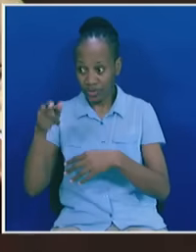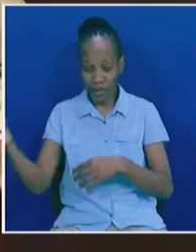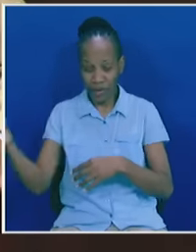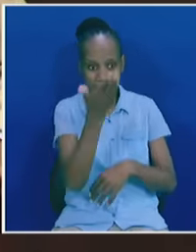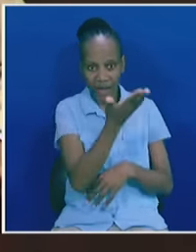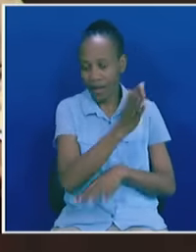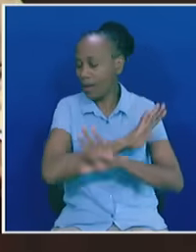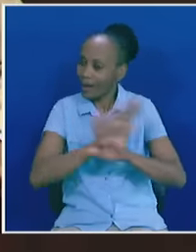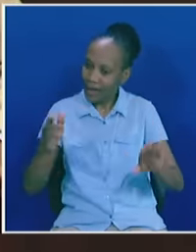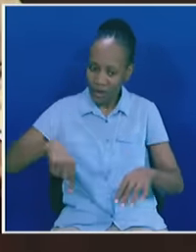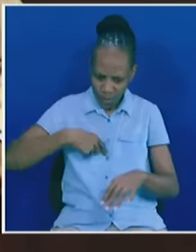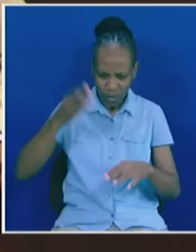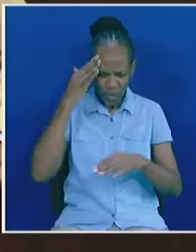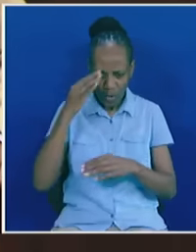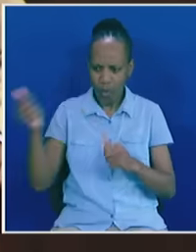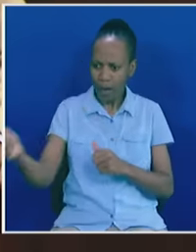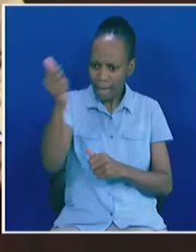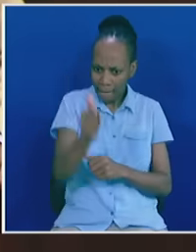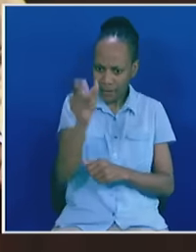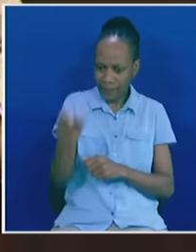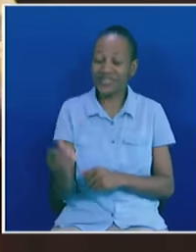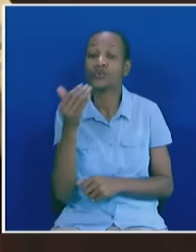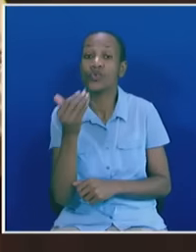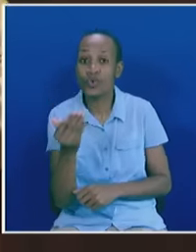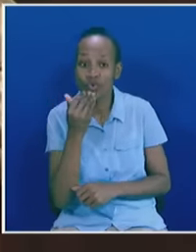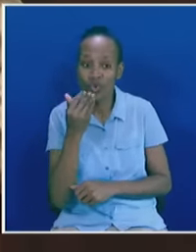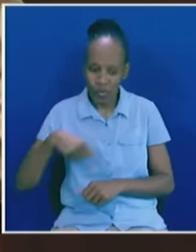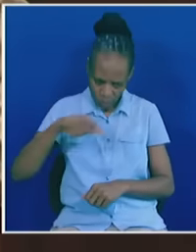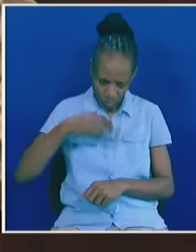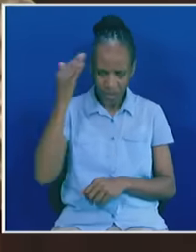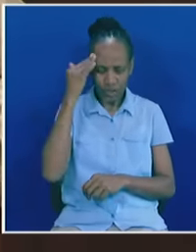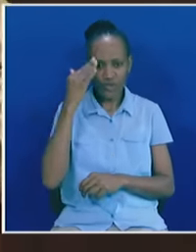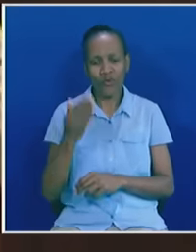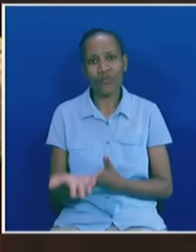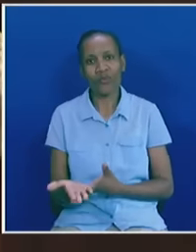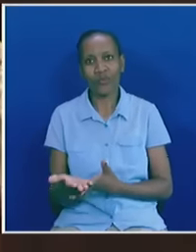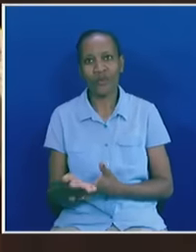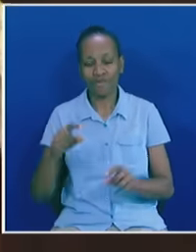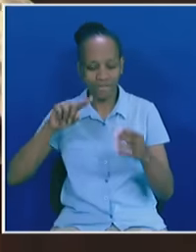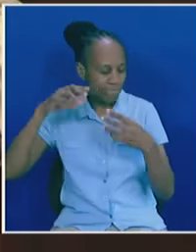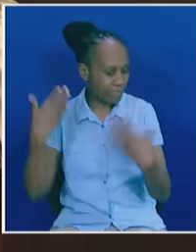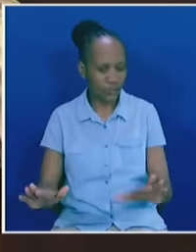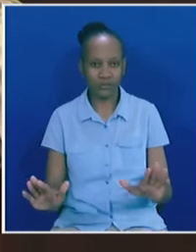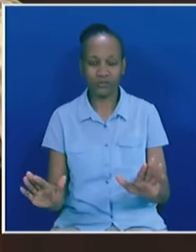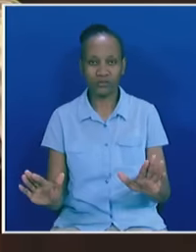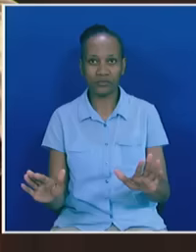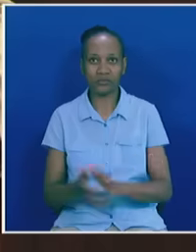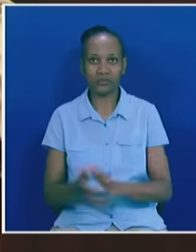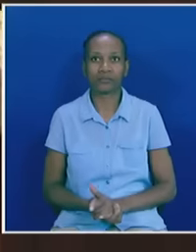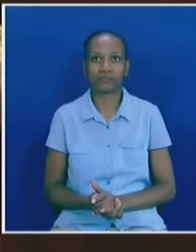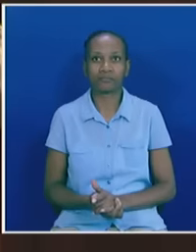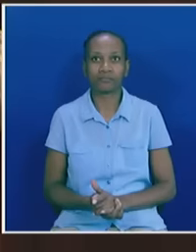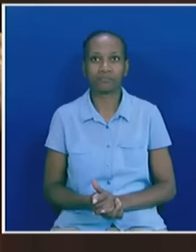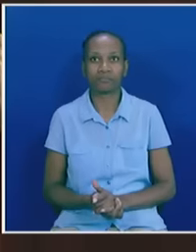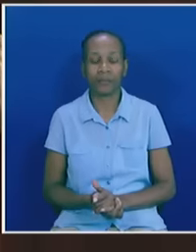ukuthi umuntu ofanele appointwe ngilo muntu ozobe amita ama-requirements, full stop. And